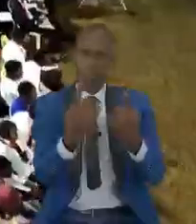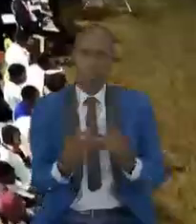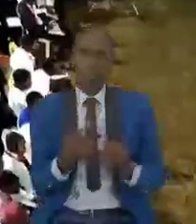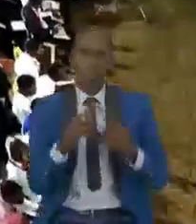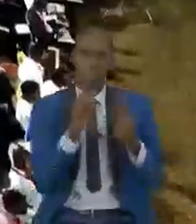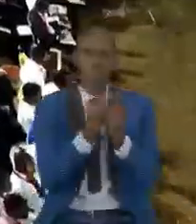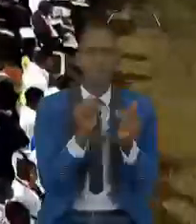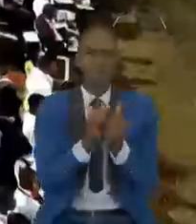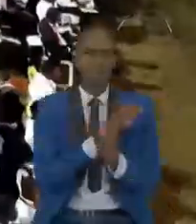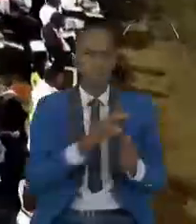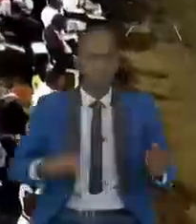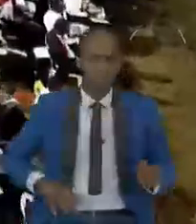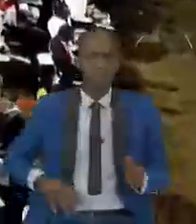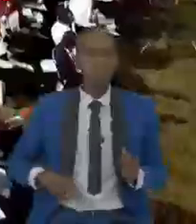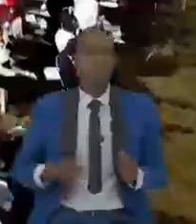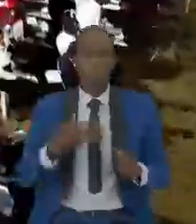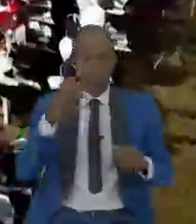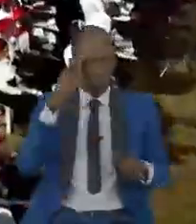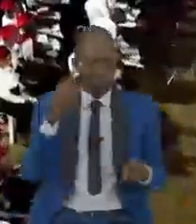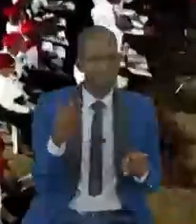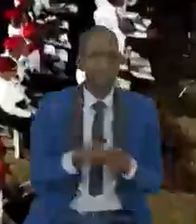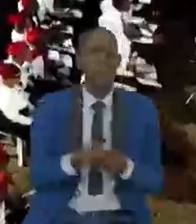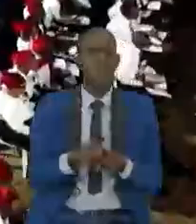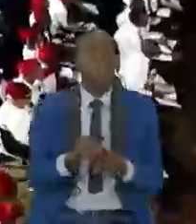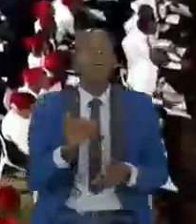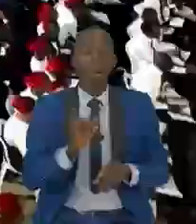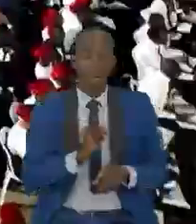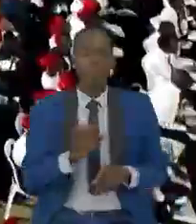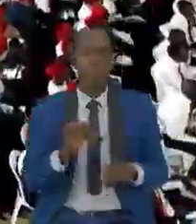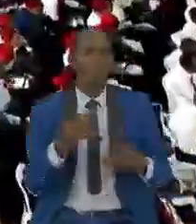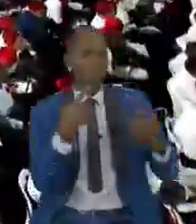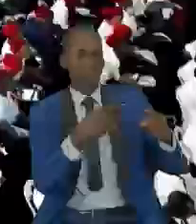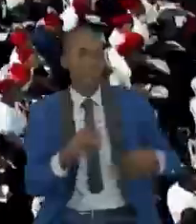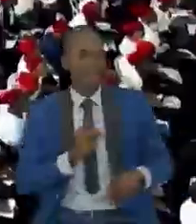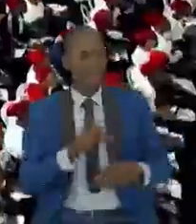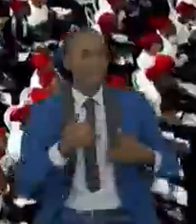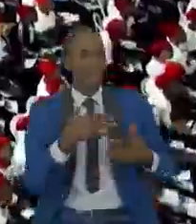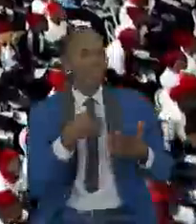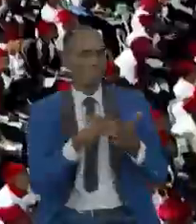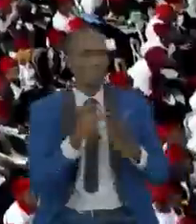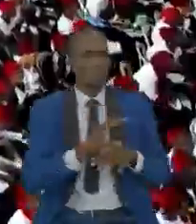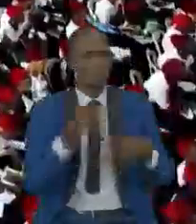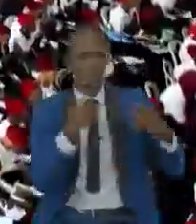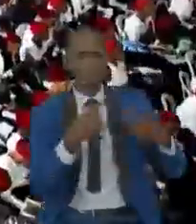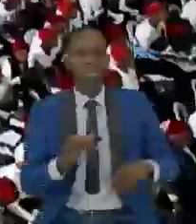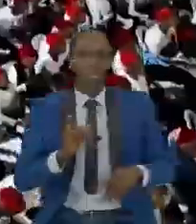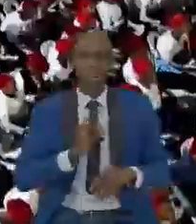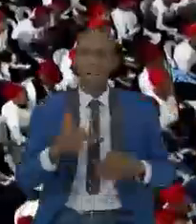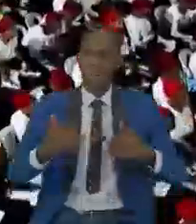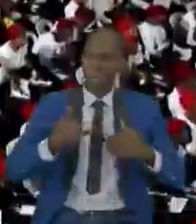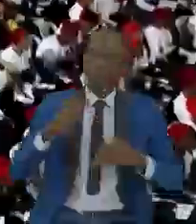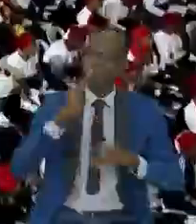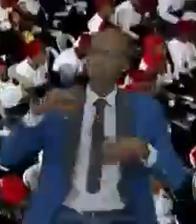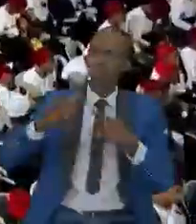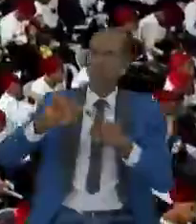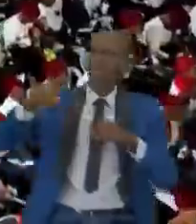I'm religious. Argument, I have my church. Argument, I've been to Jerusalem. Argument, I've taken water